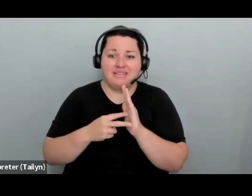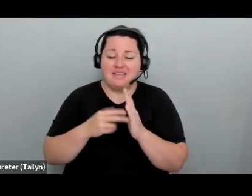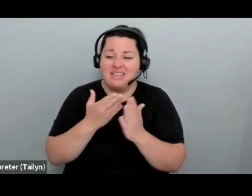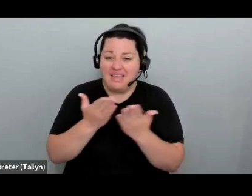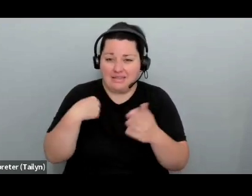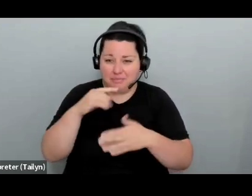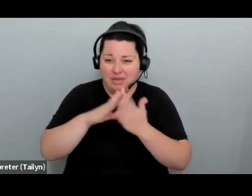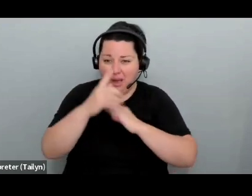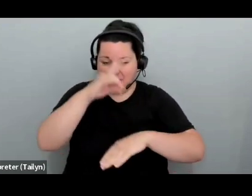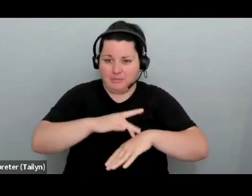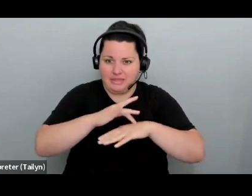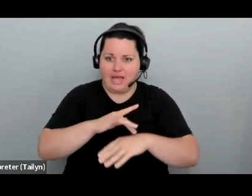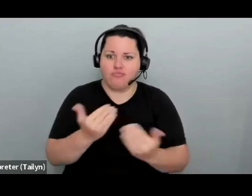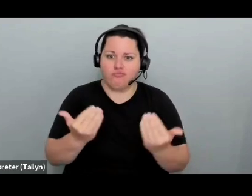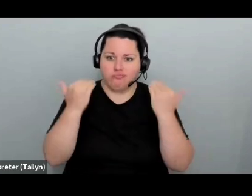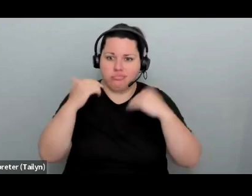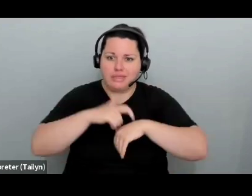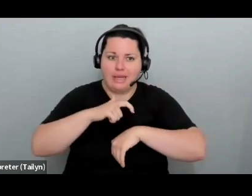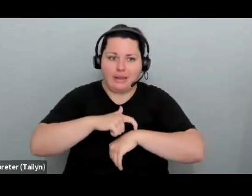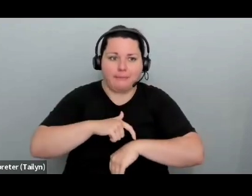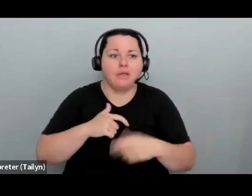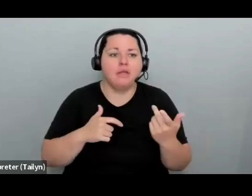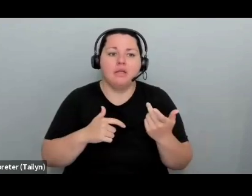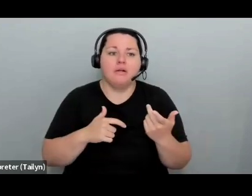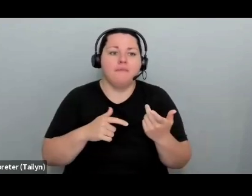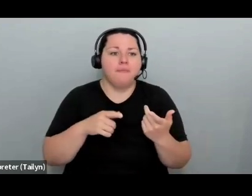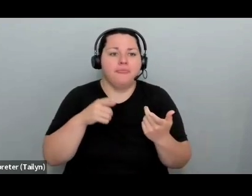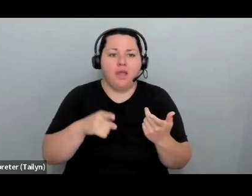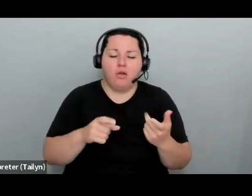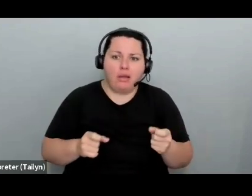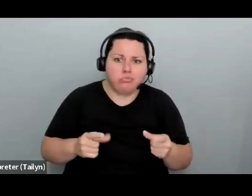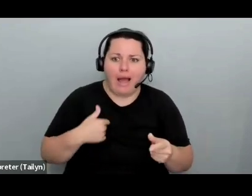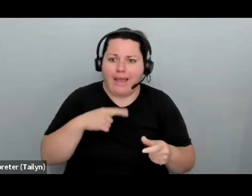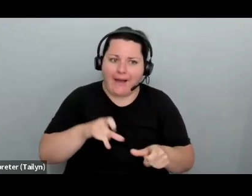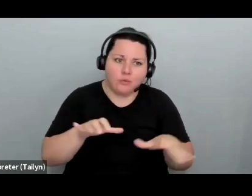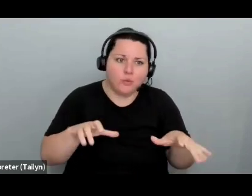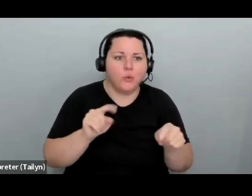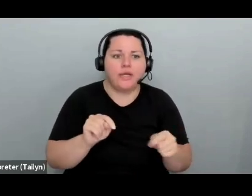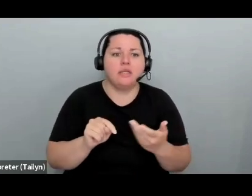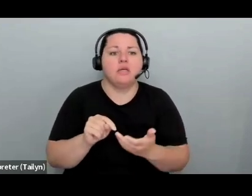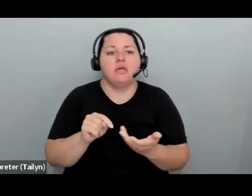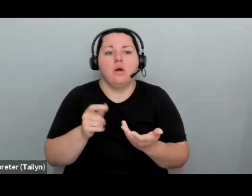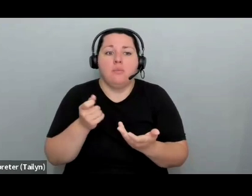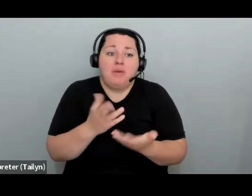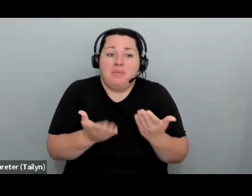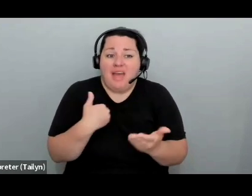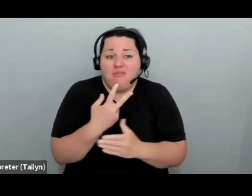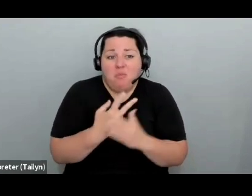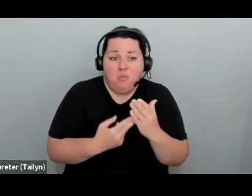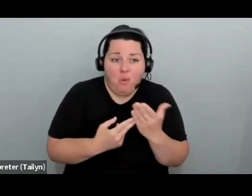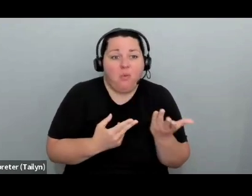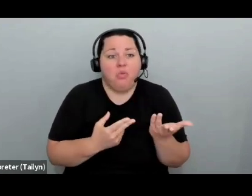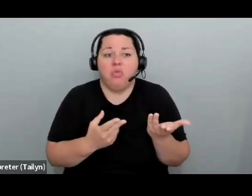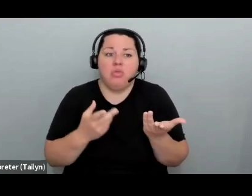obsession compulsion, or both, that are not attributable to substance use or the mental health or